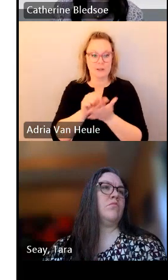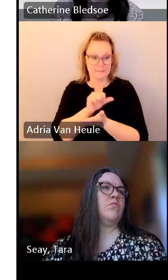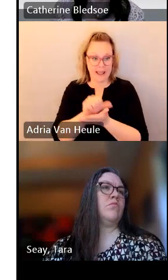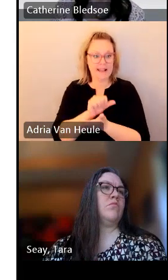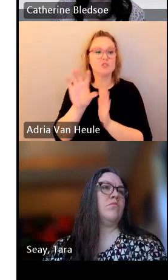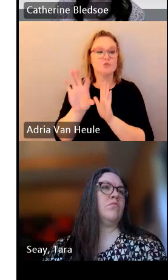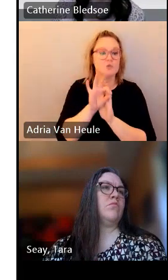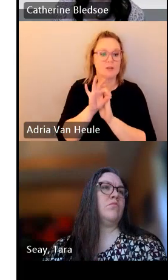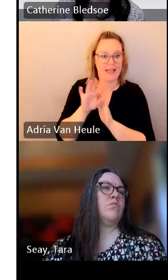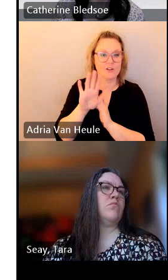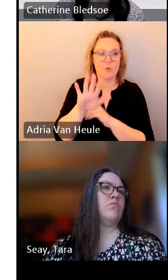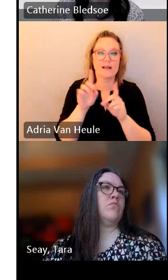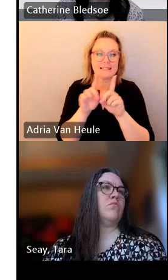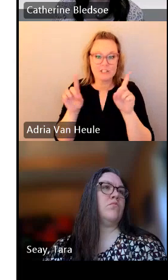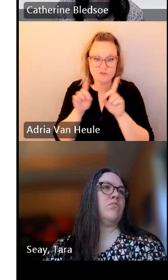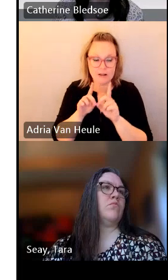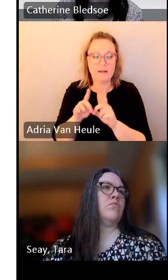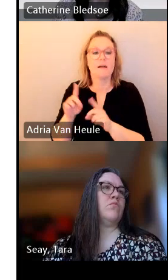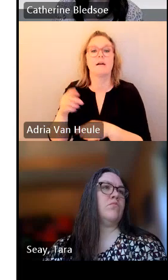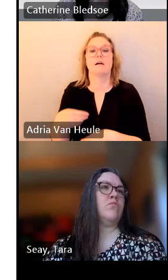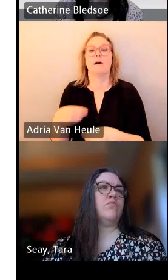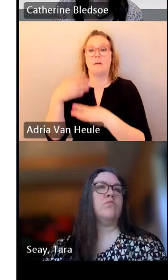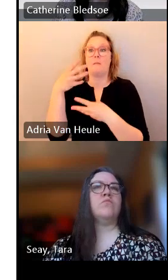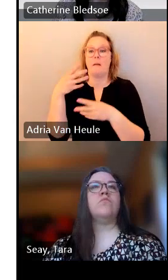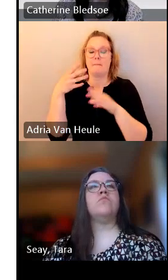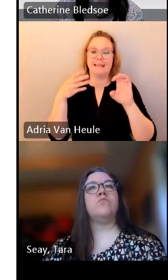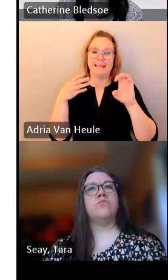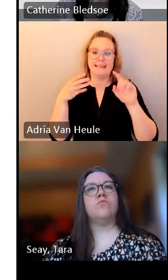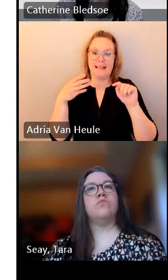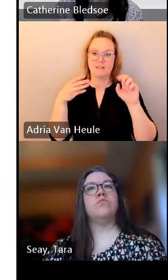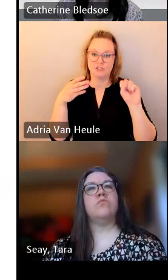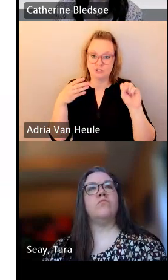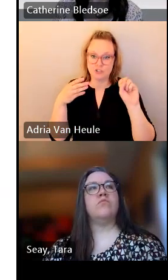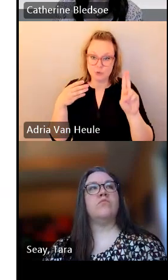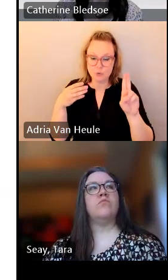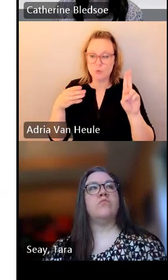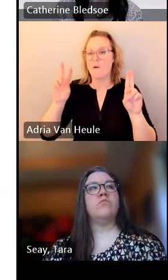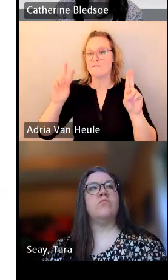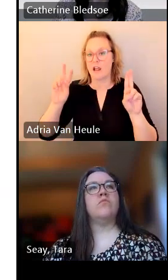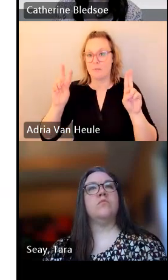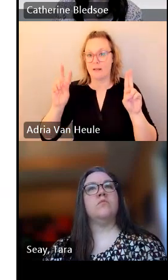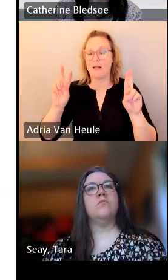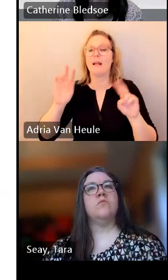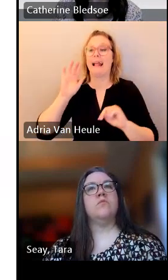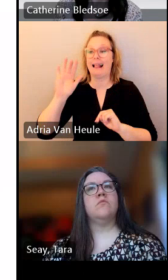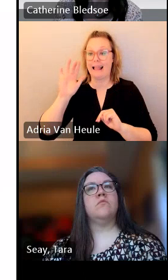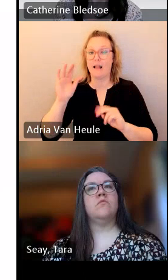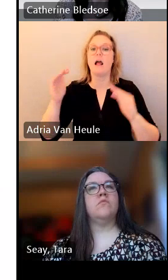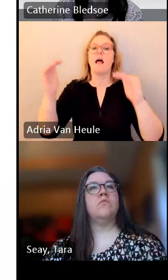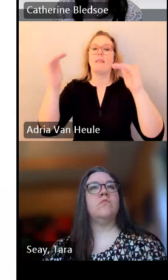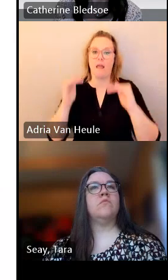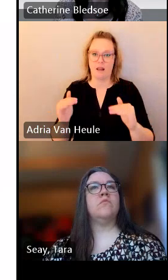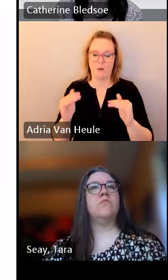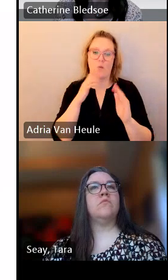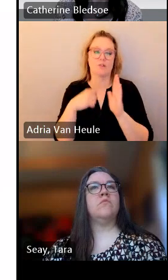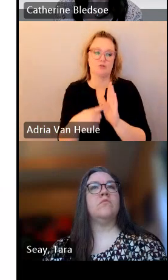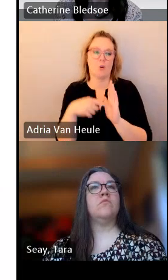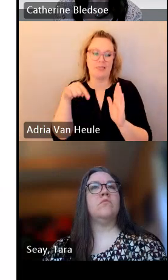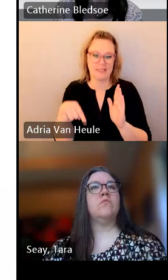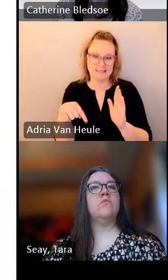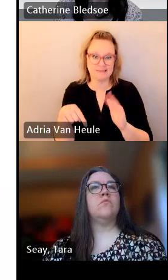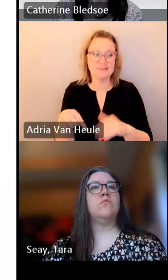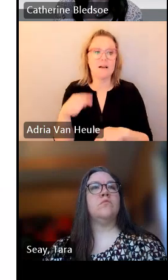district, it populated the ETSU or Vanderbilt link, you click that link, and this is what populates. For every student, every